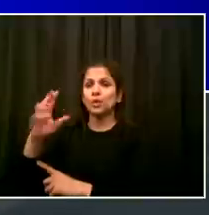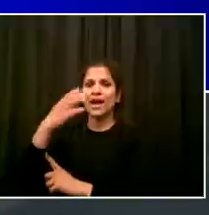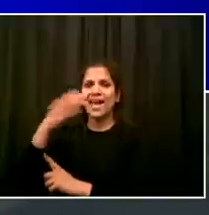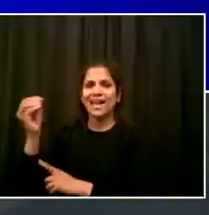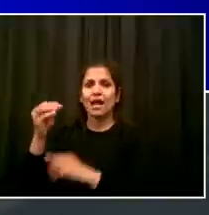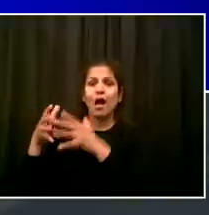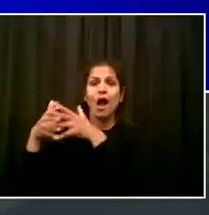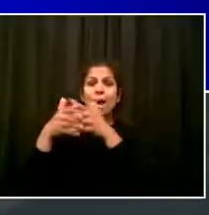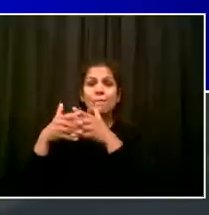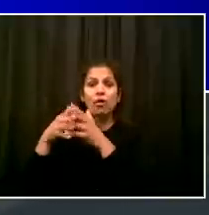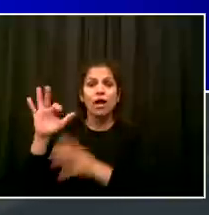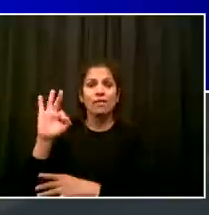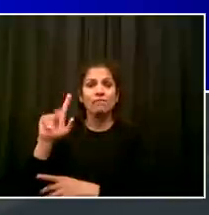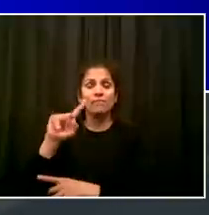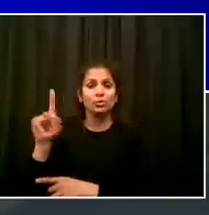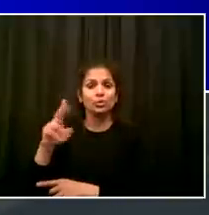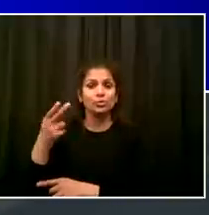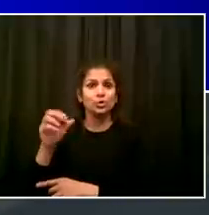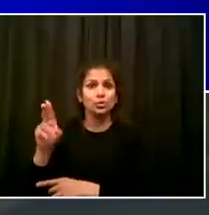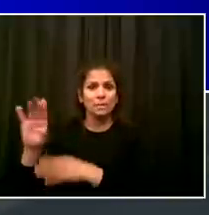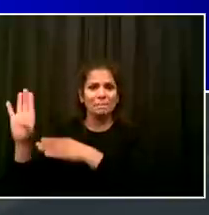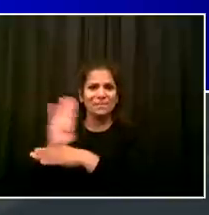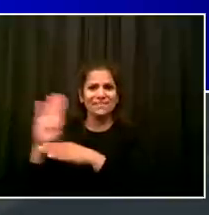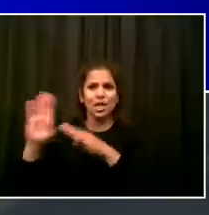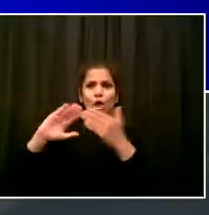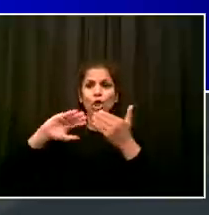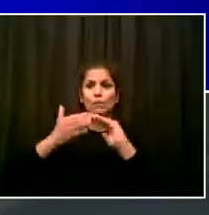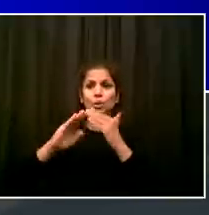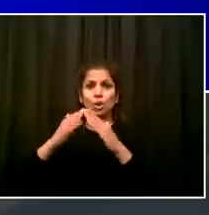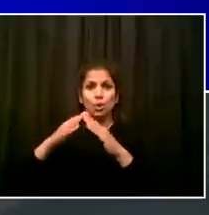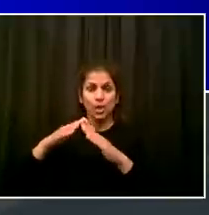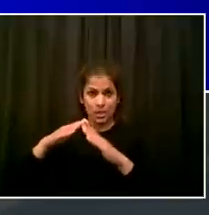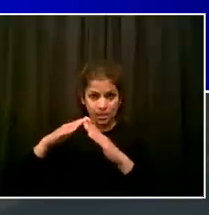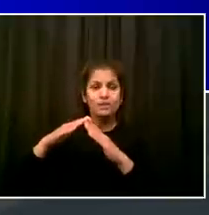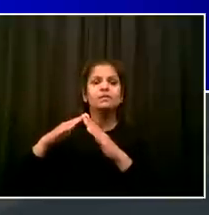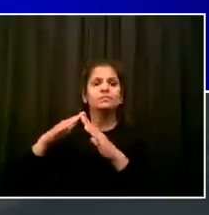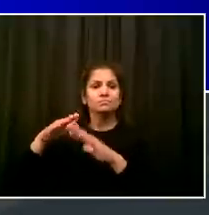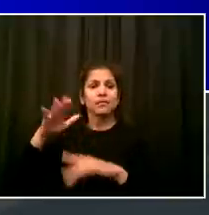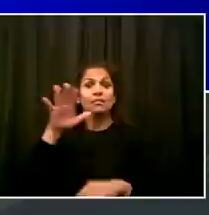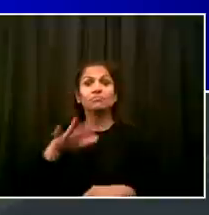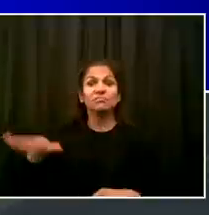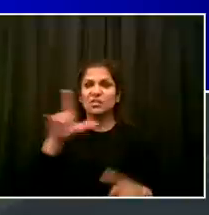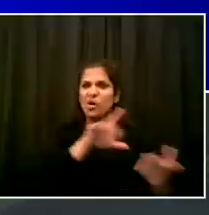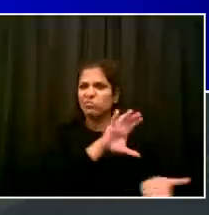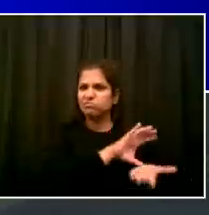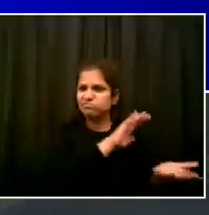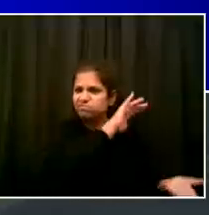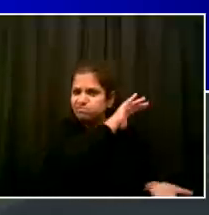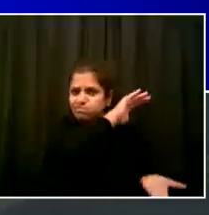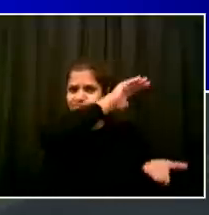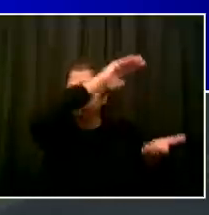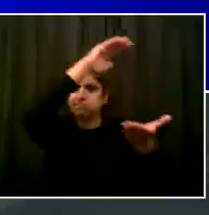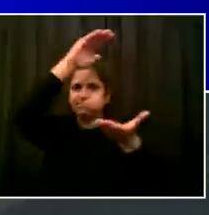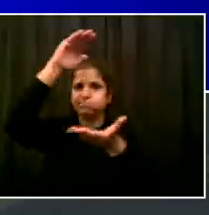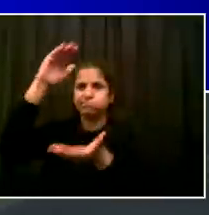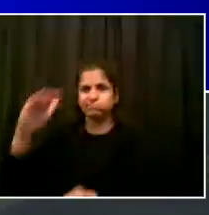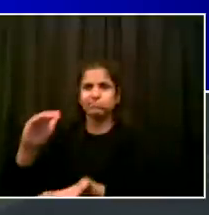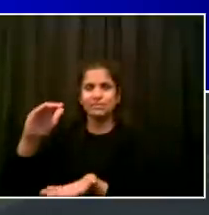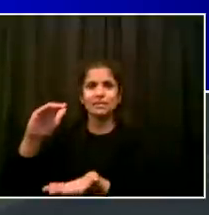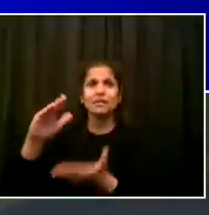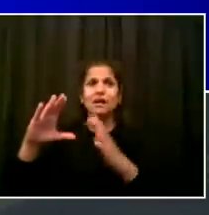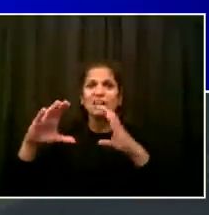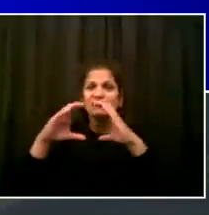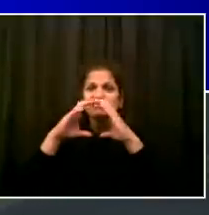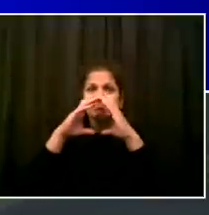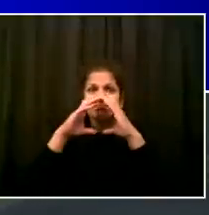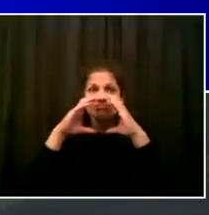Business Community have donated 200,000 KN95 masks and 2,000 thermometers. That's fantastic.